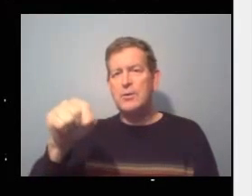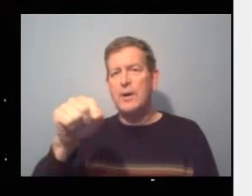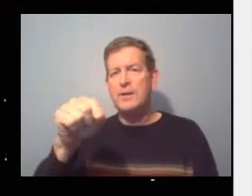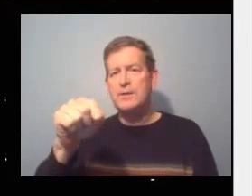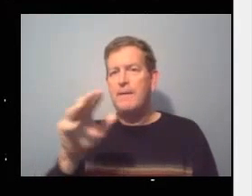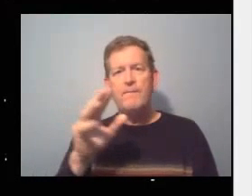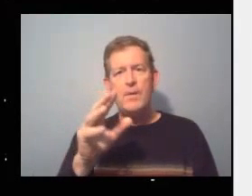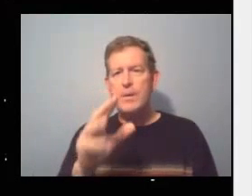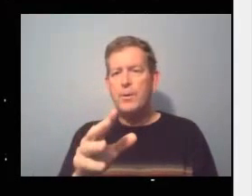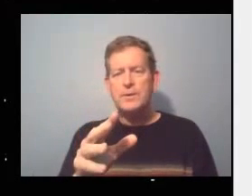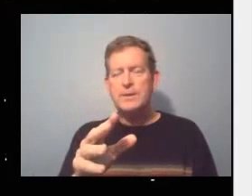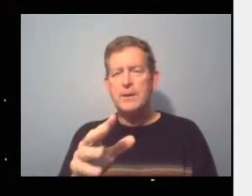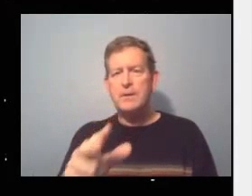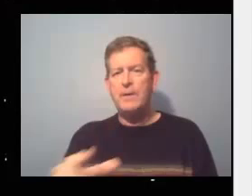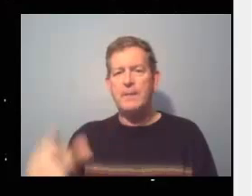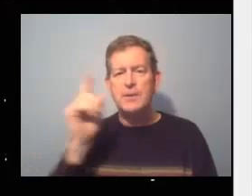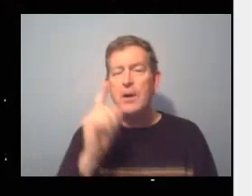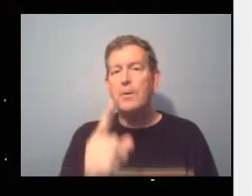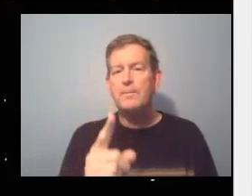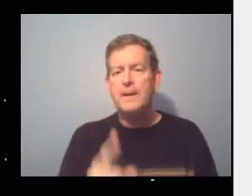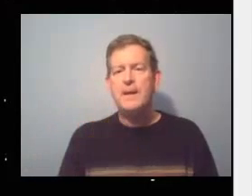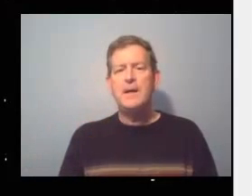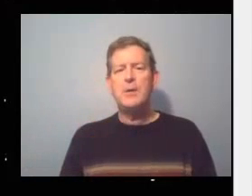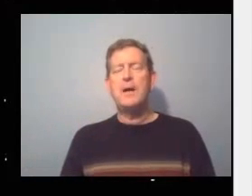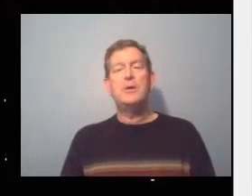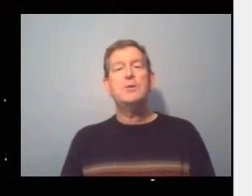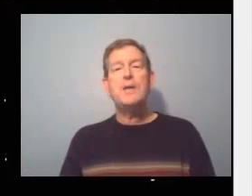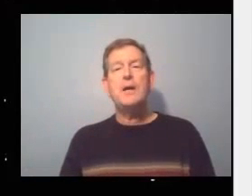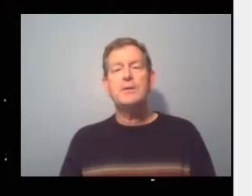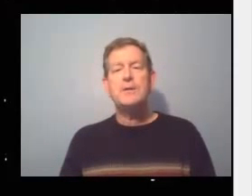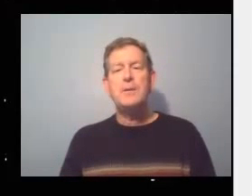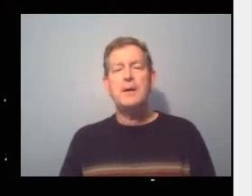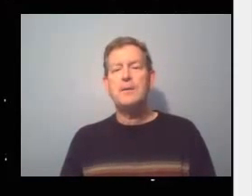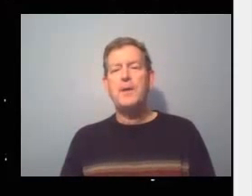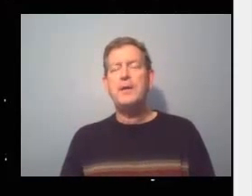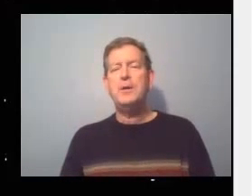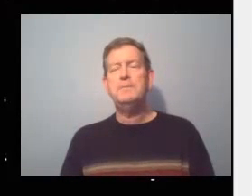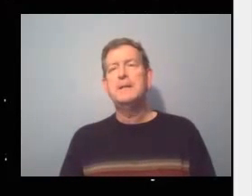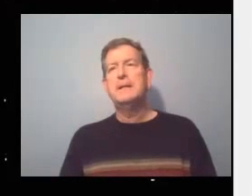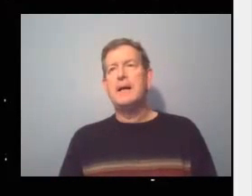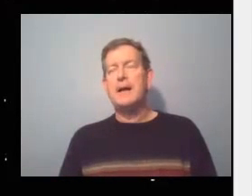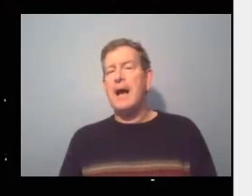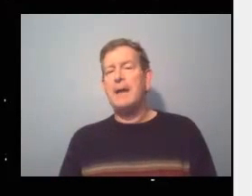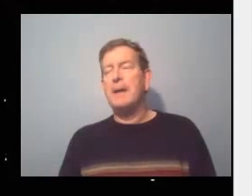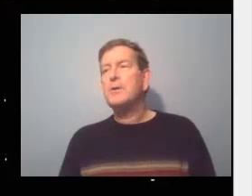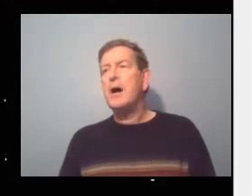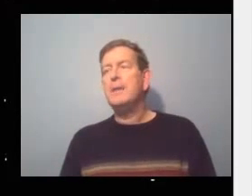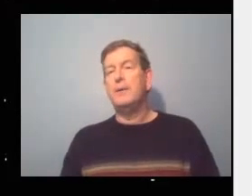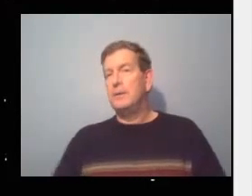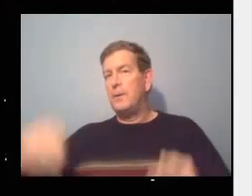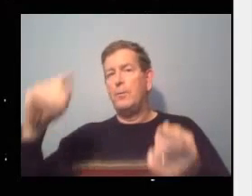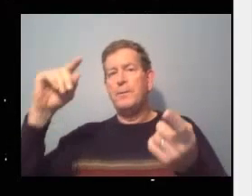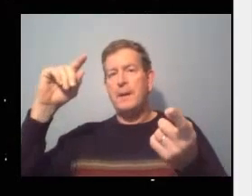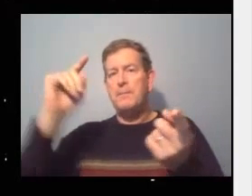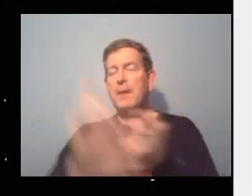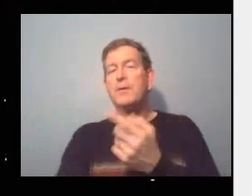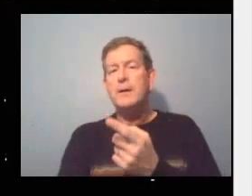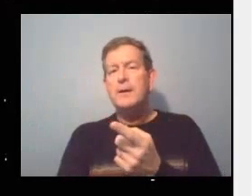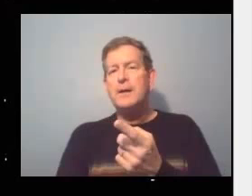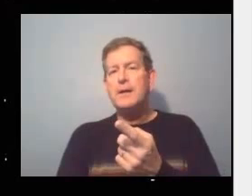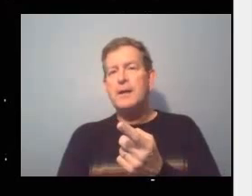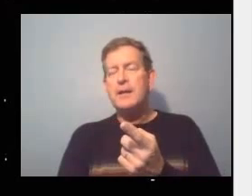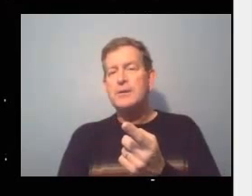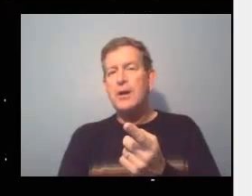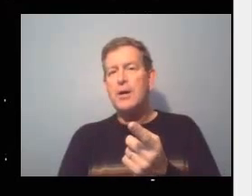get your ideas across, very important skill to develop. So here we are. Do you say thank you? I'm talking about, when my